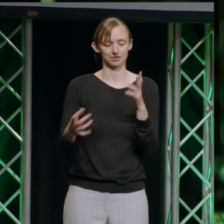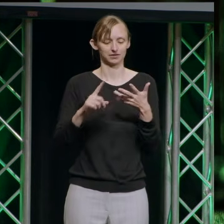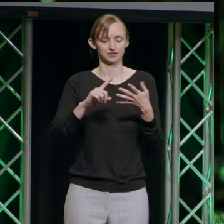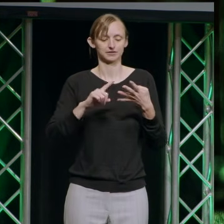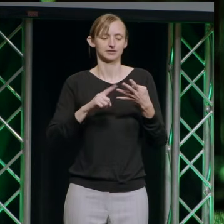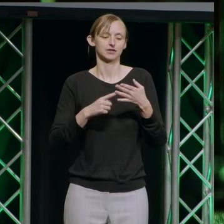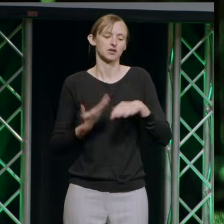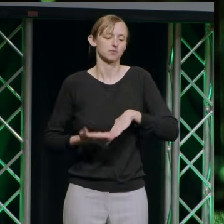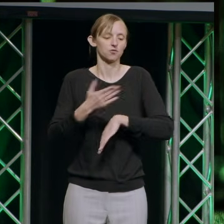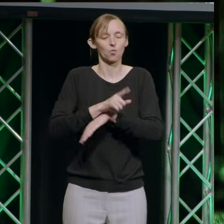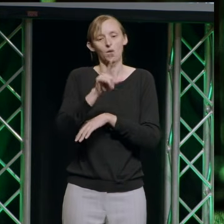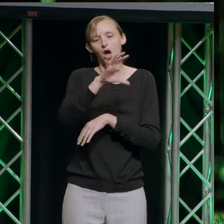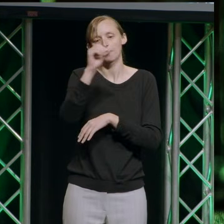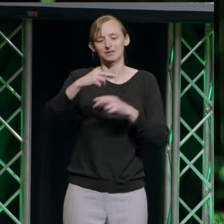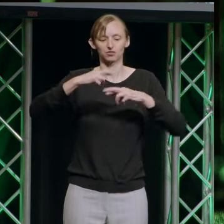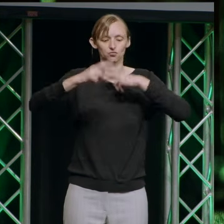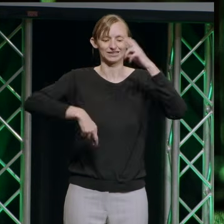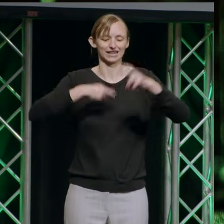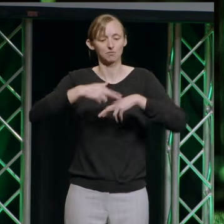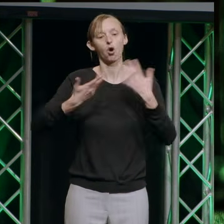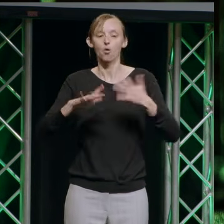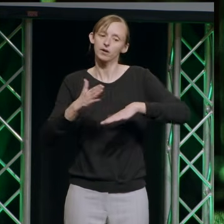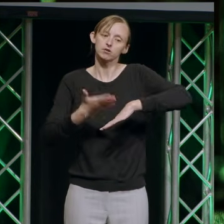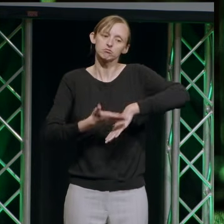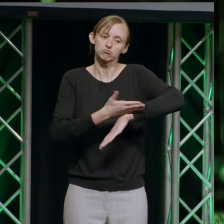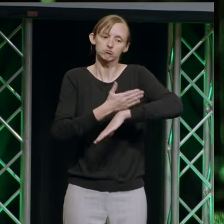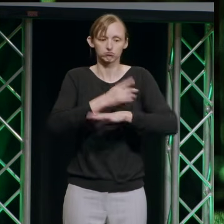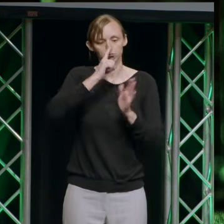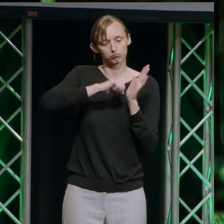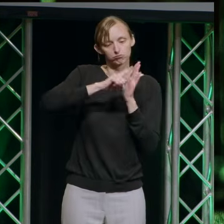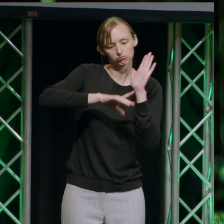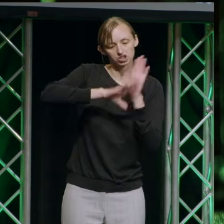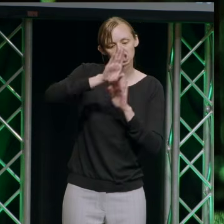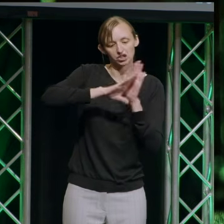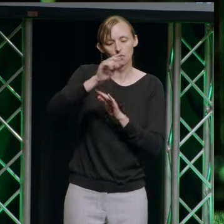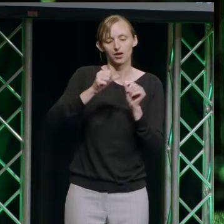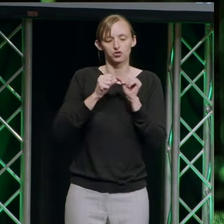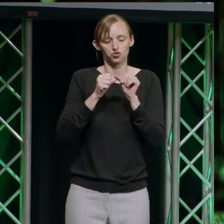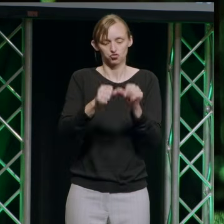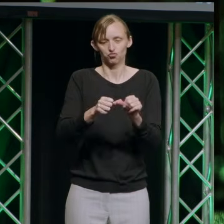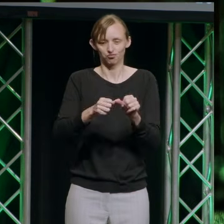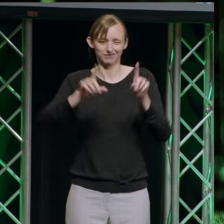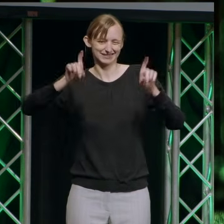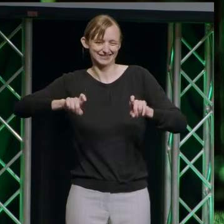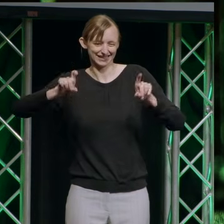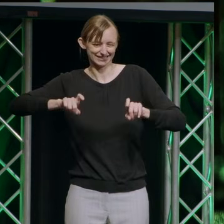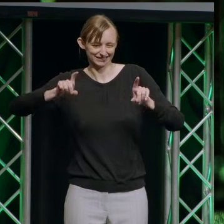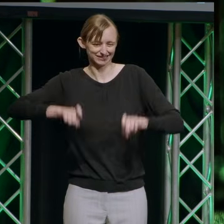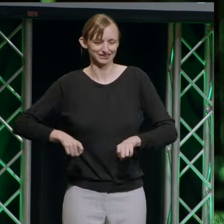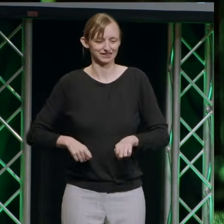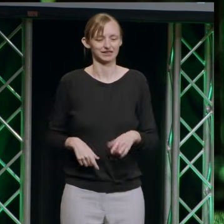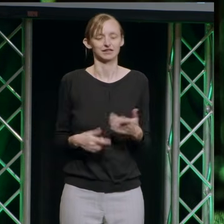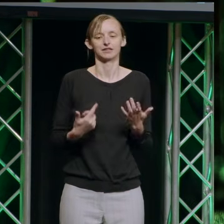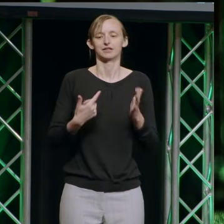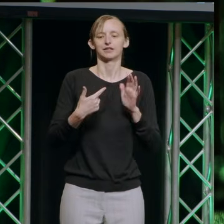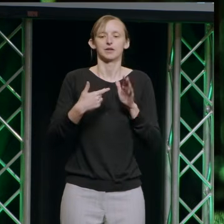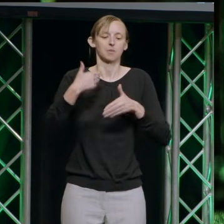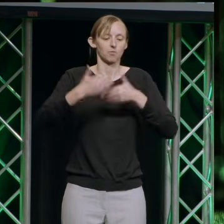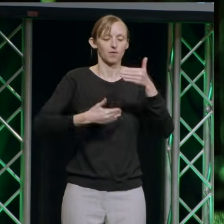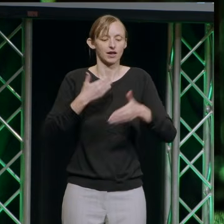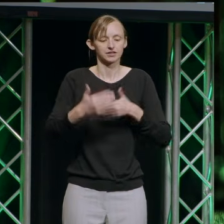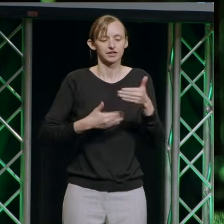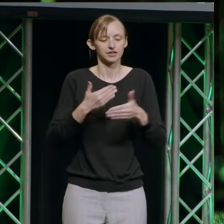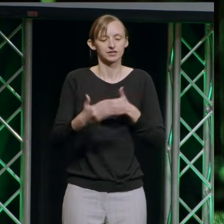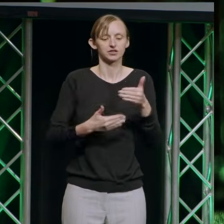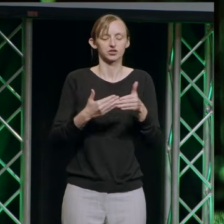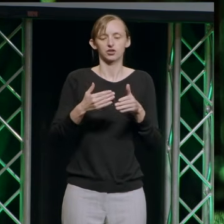recyclable material where we've already made a lot of progress in R&D scale, and we want to take that to pilot. So this includes a process that's followed in